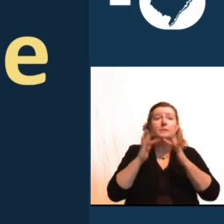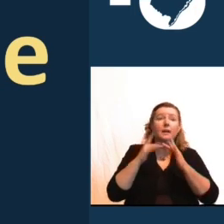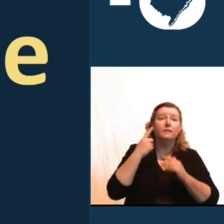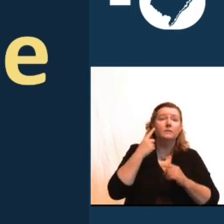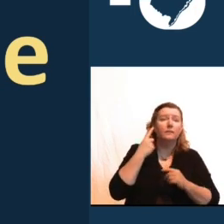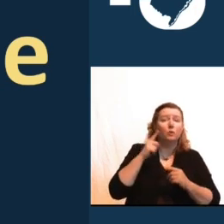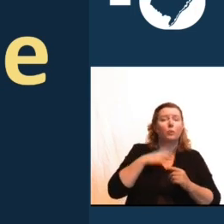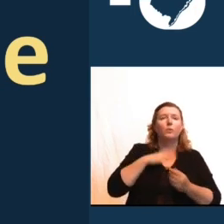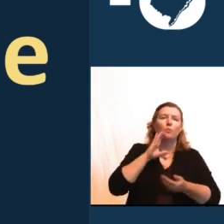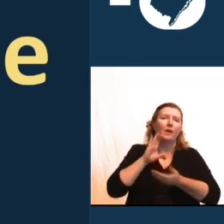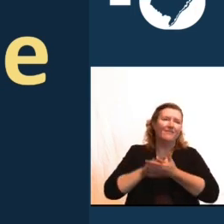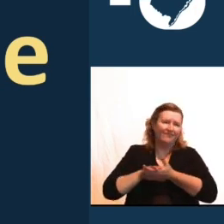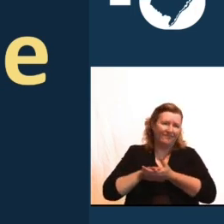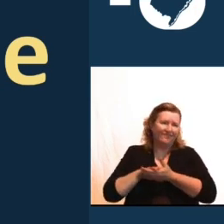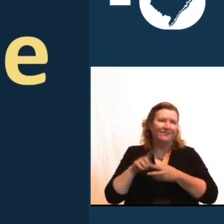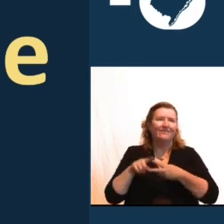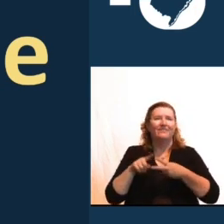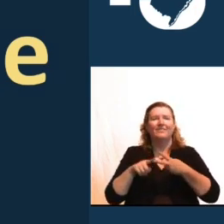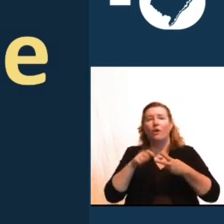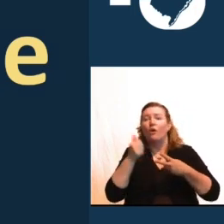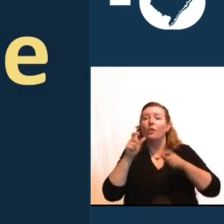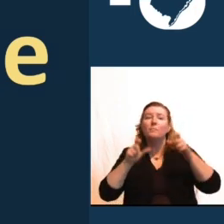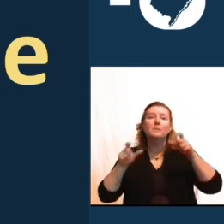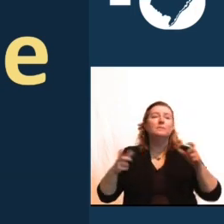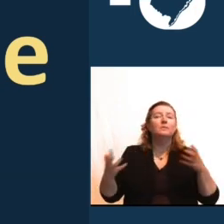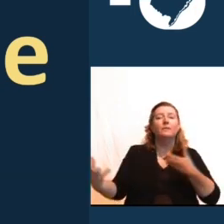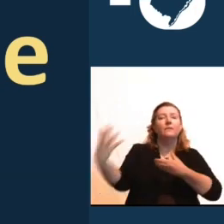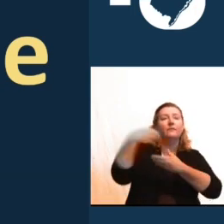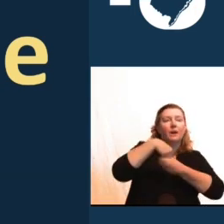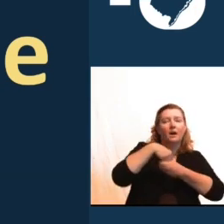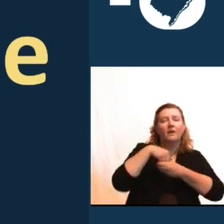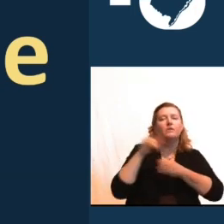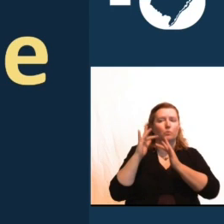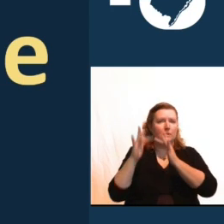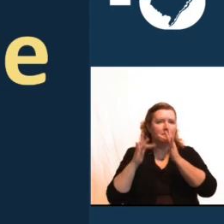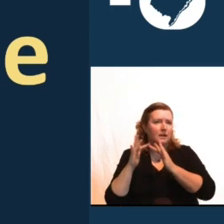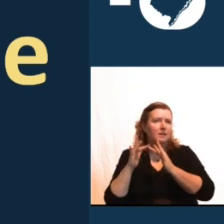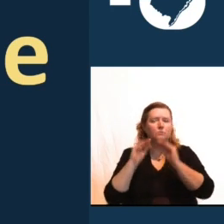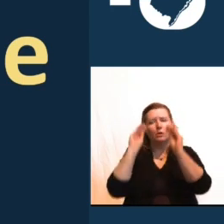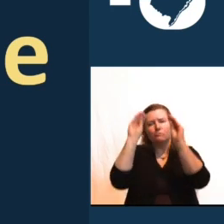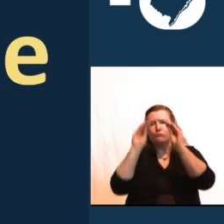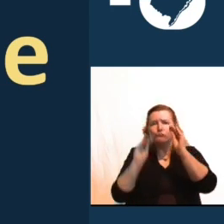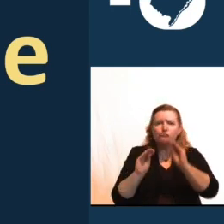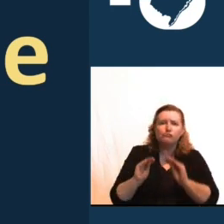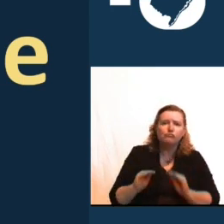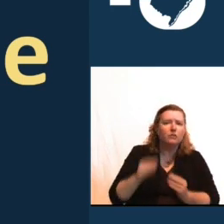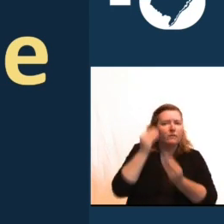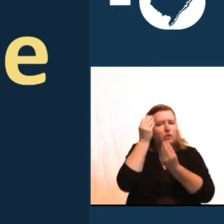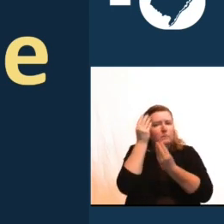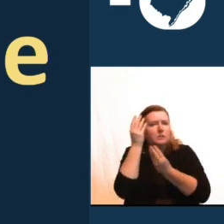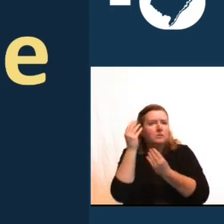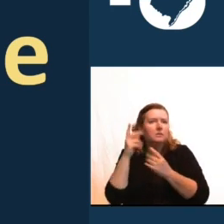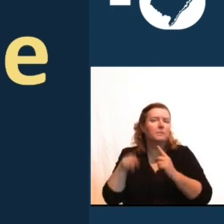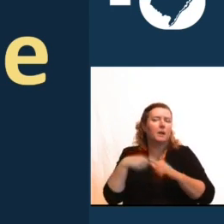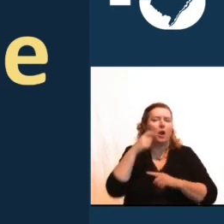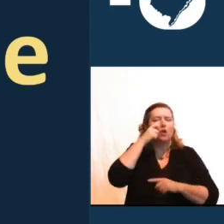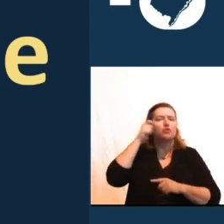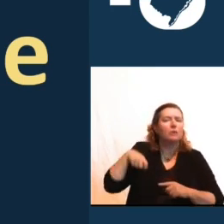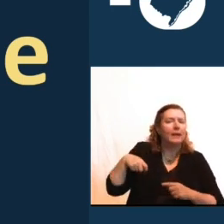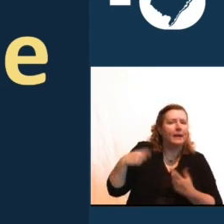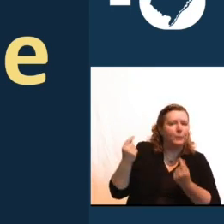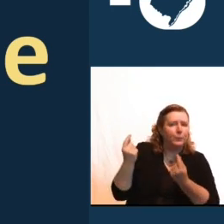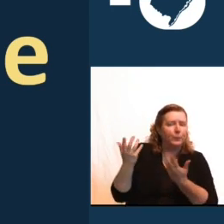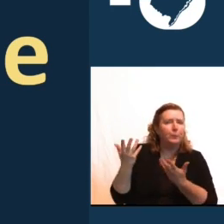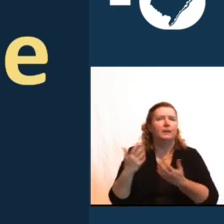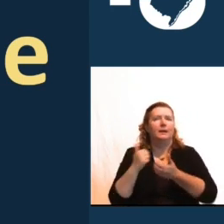information in particular about where folks can go or what organizations they can